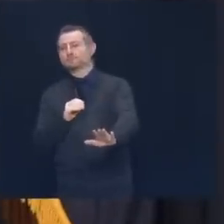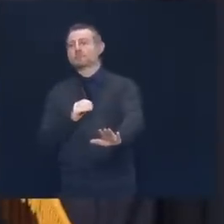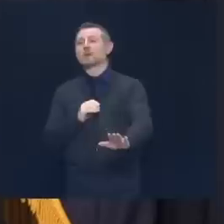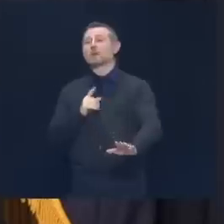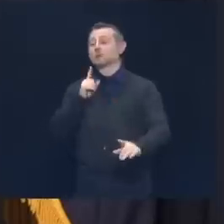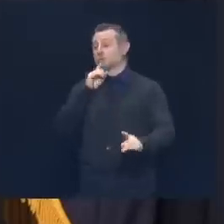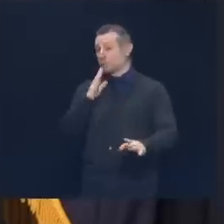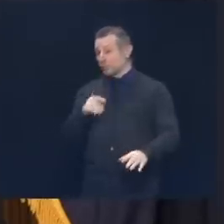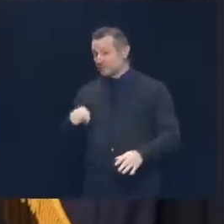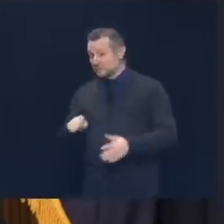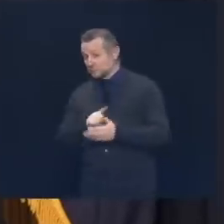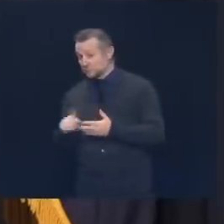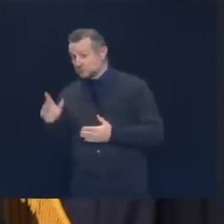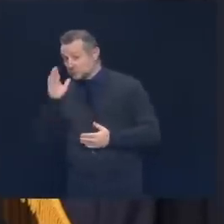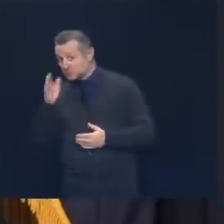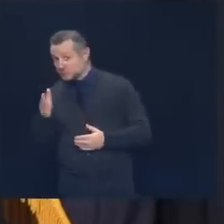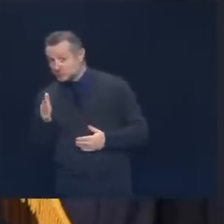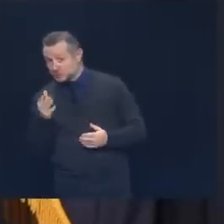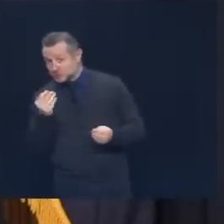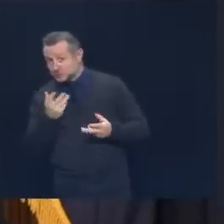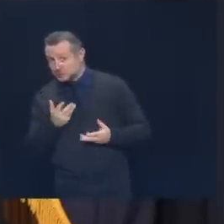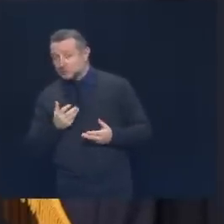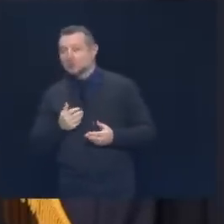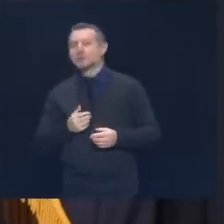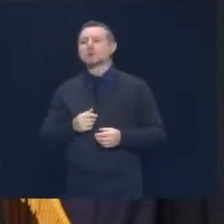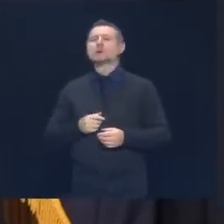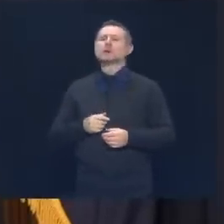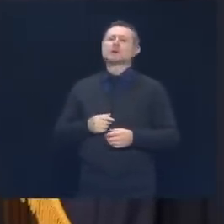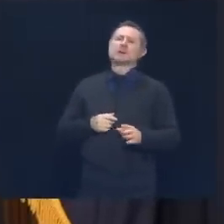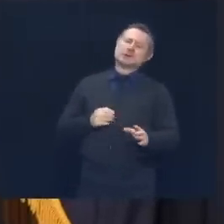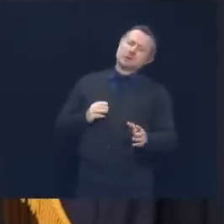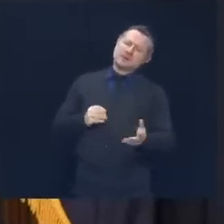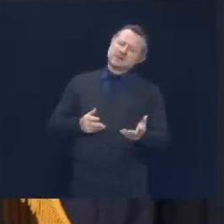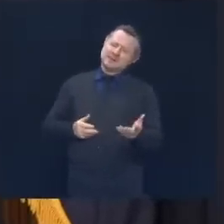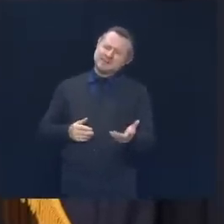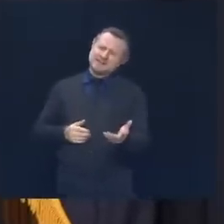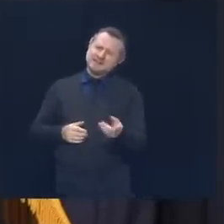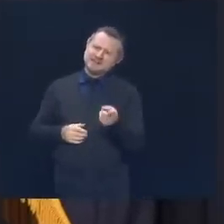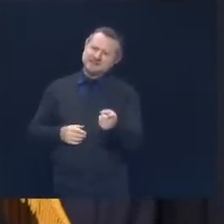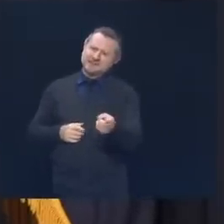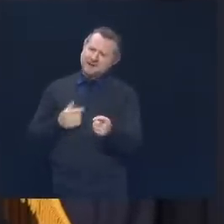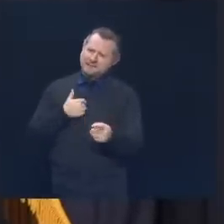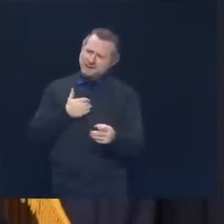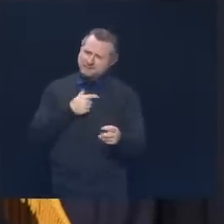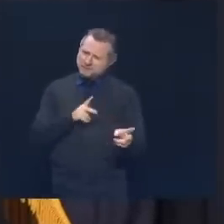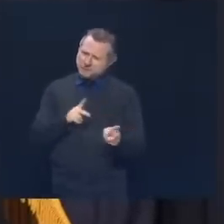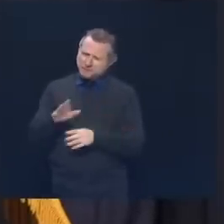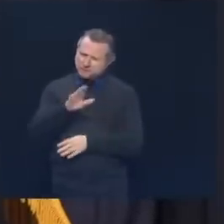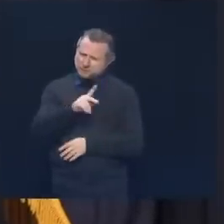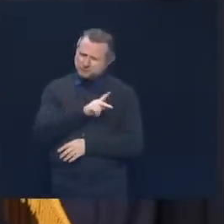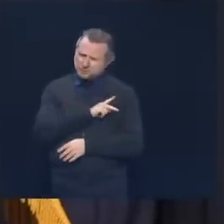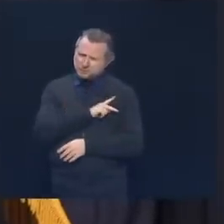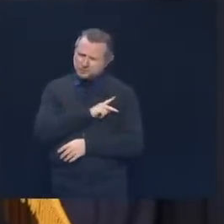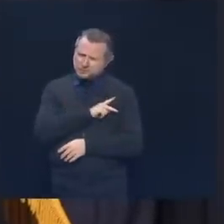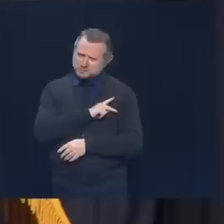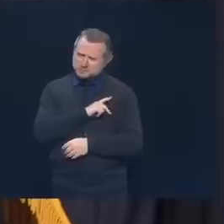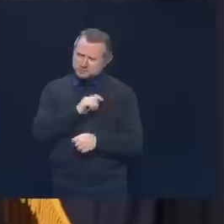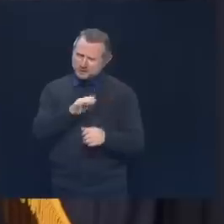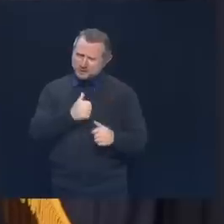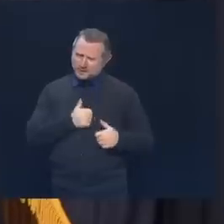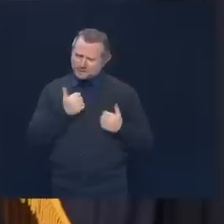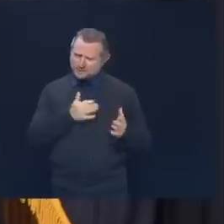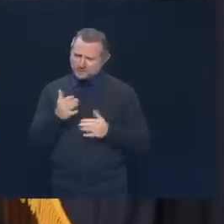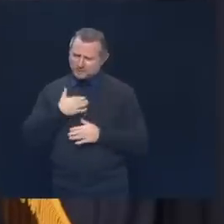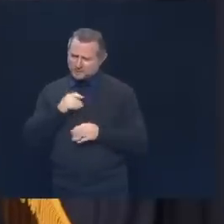I expect to update, is there a personal planning element that's going on in this? If you want, I can do it